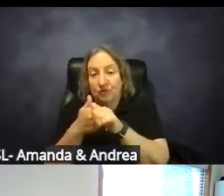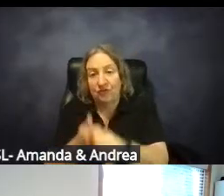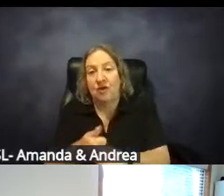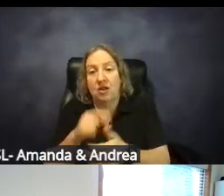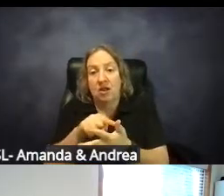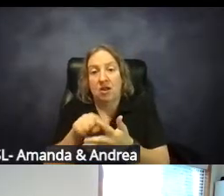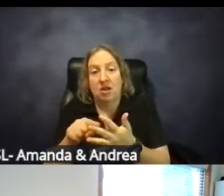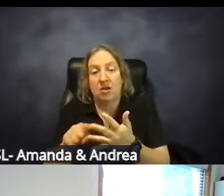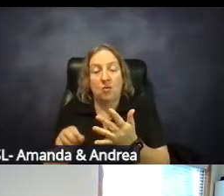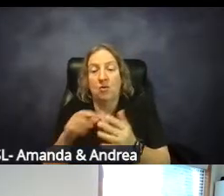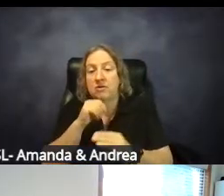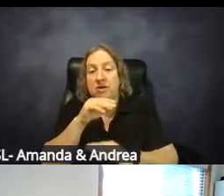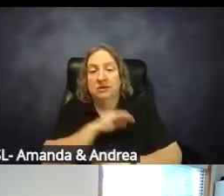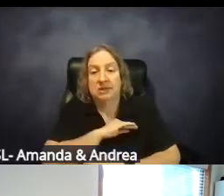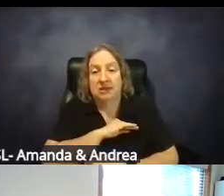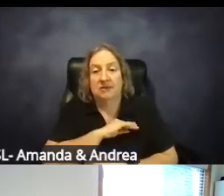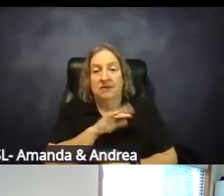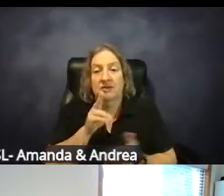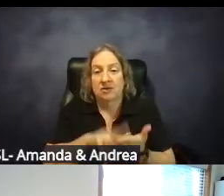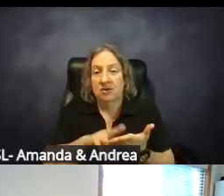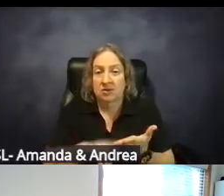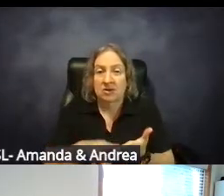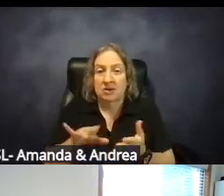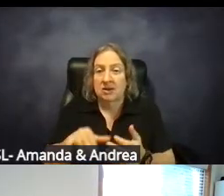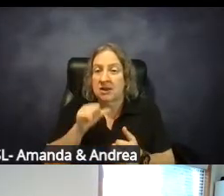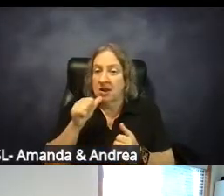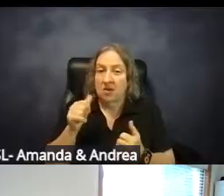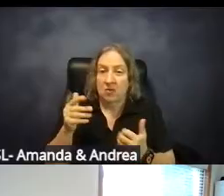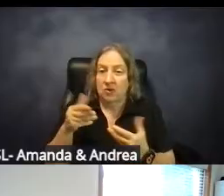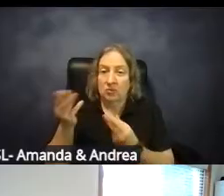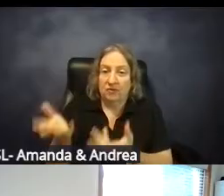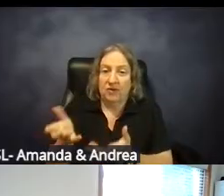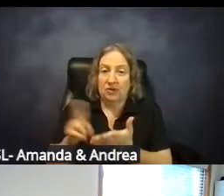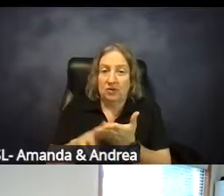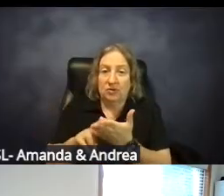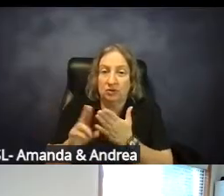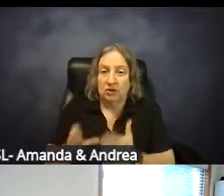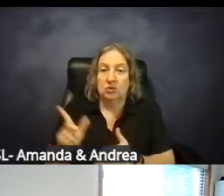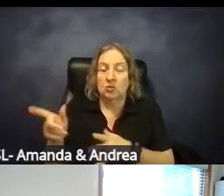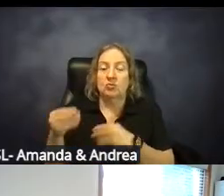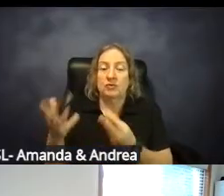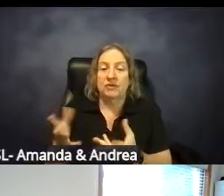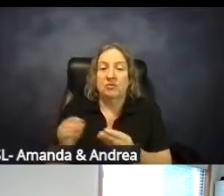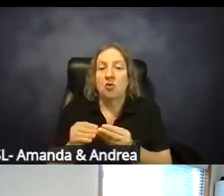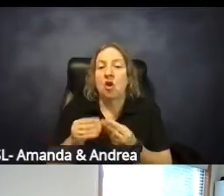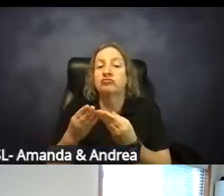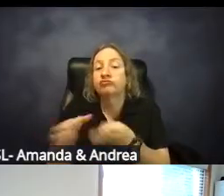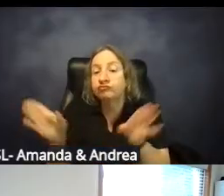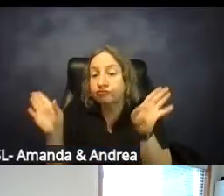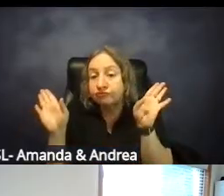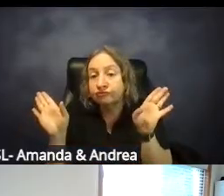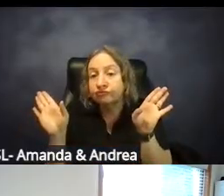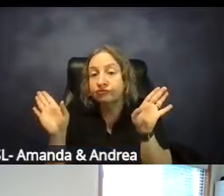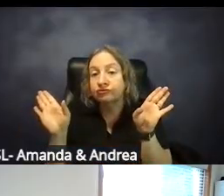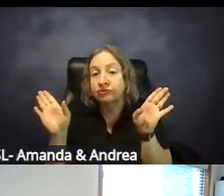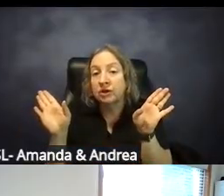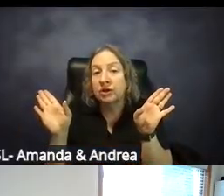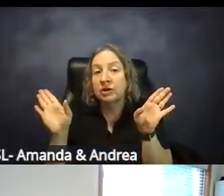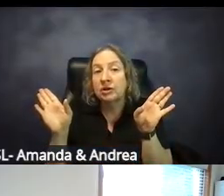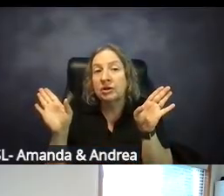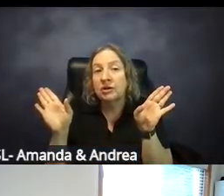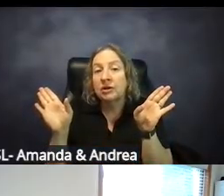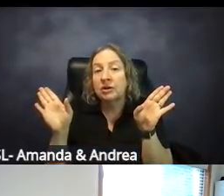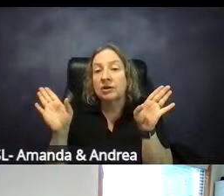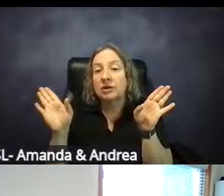you haven't satisfied the contract. Is that not what you're presenting to the contractor? You're presenting a more broad set of specifications? I'm going to let